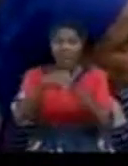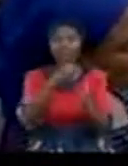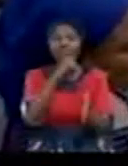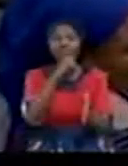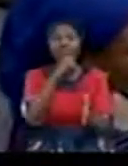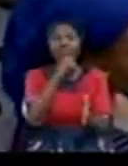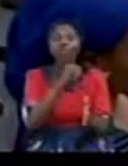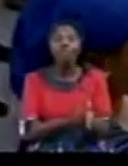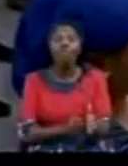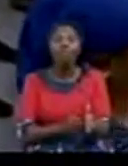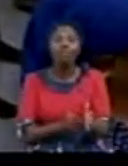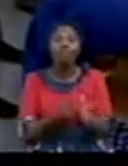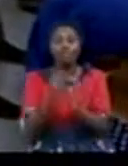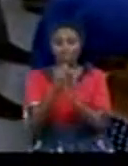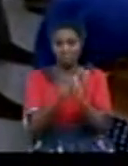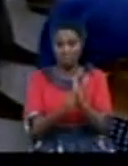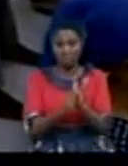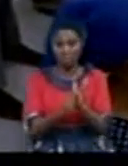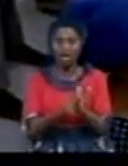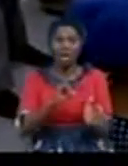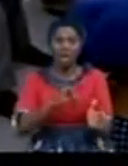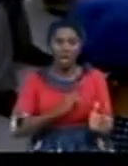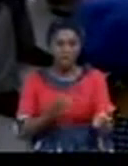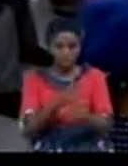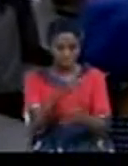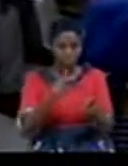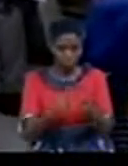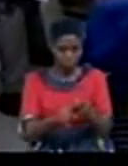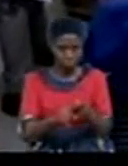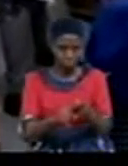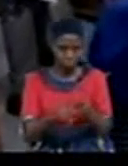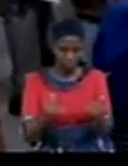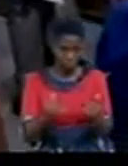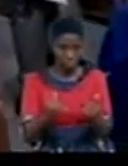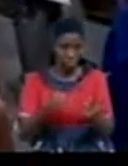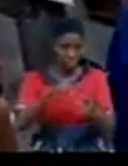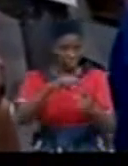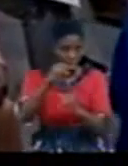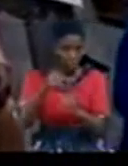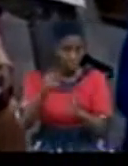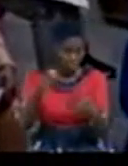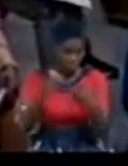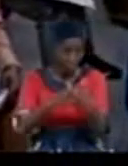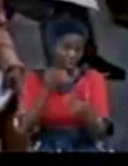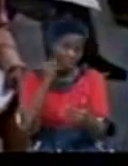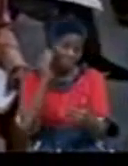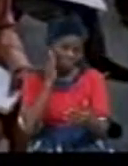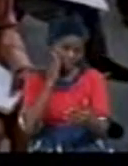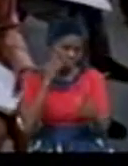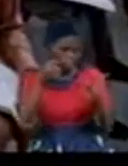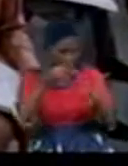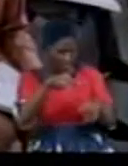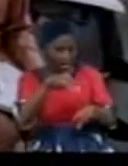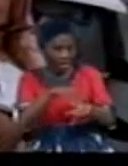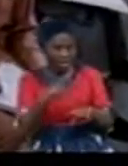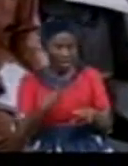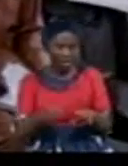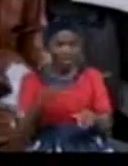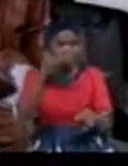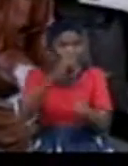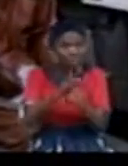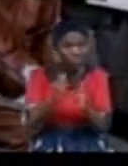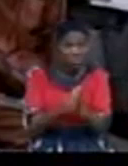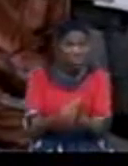I want you to, when you get back home, look at promises God had given in the Old